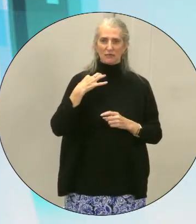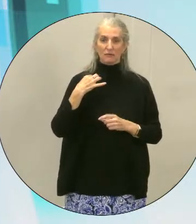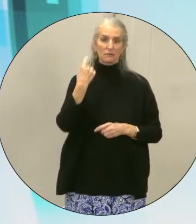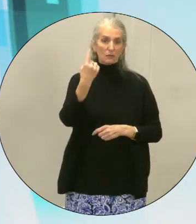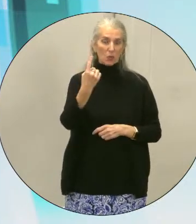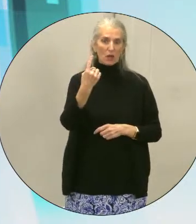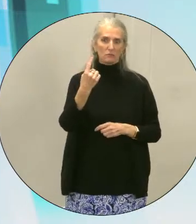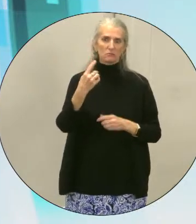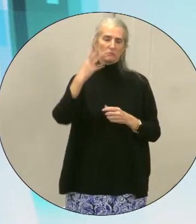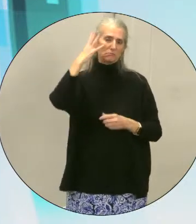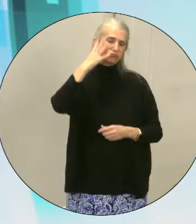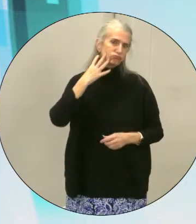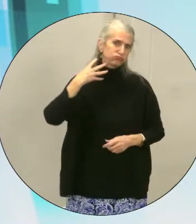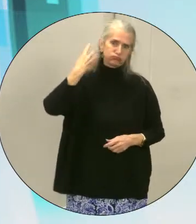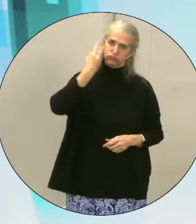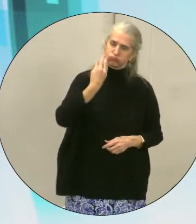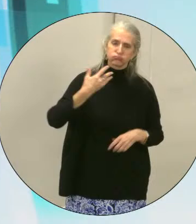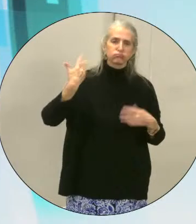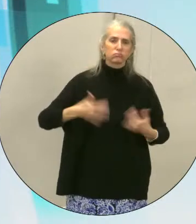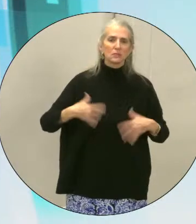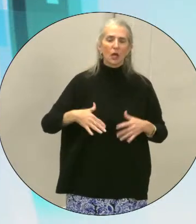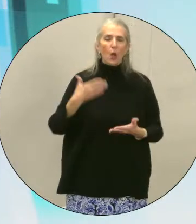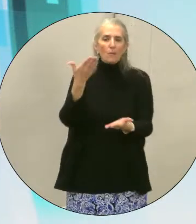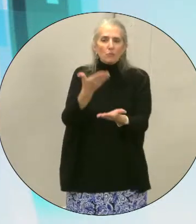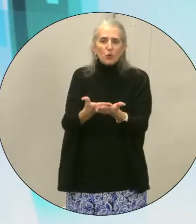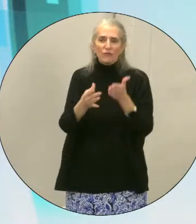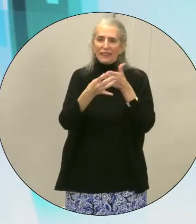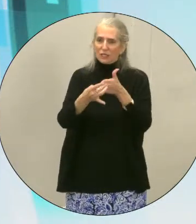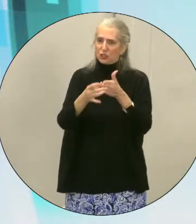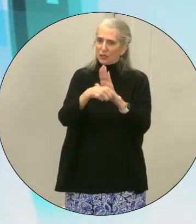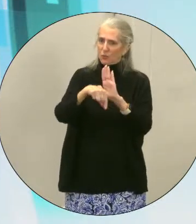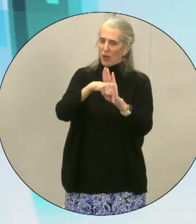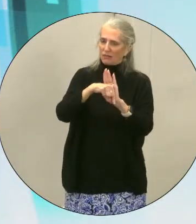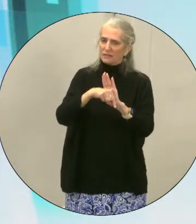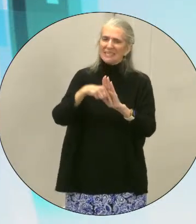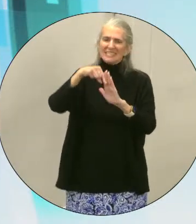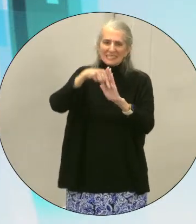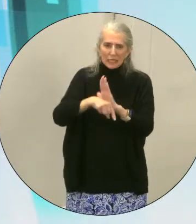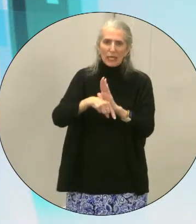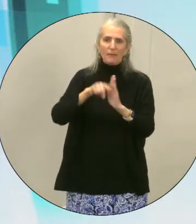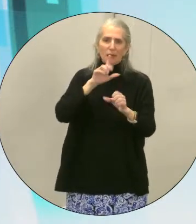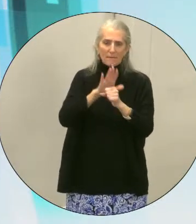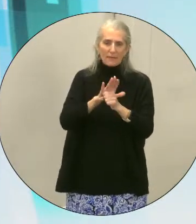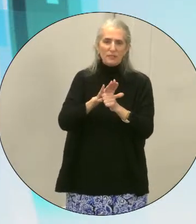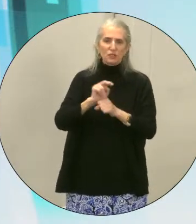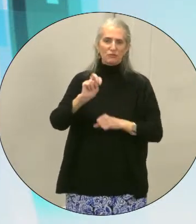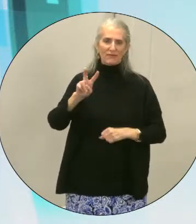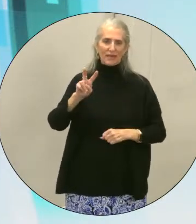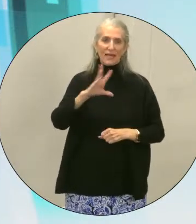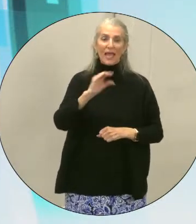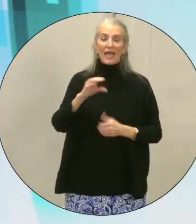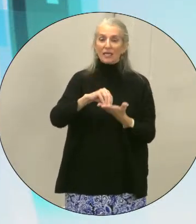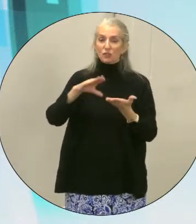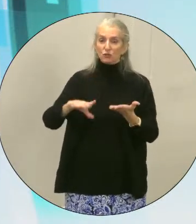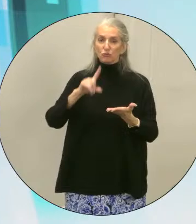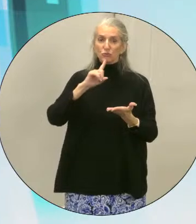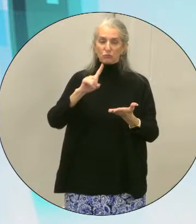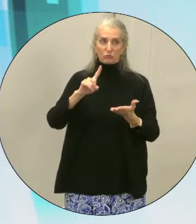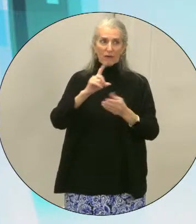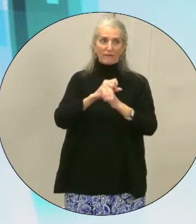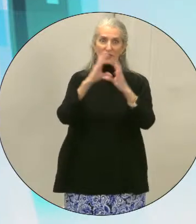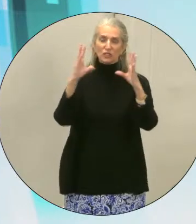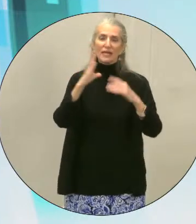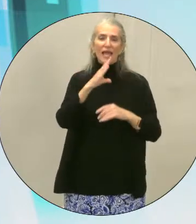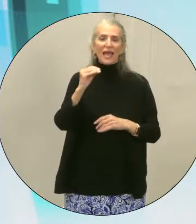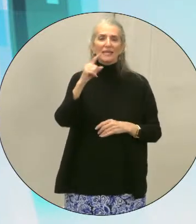extensive experience, proven leadership qualities, deep commitments to Nevada, and student-centered vision. And especially